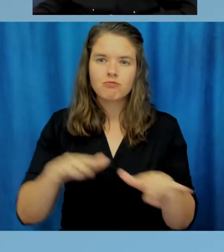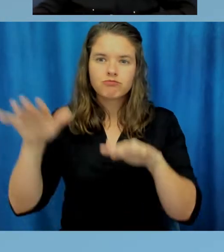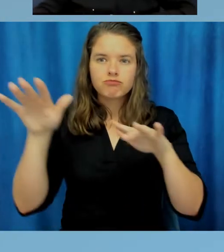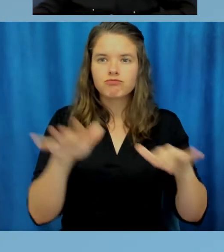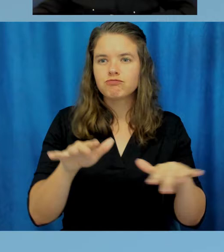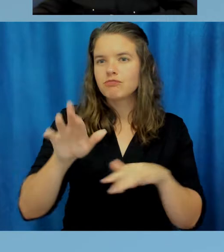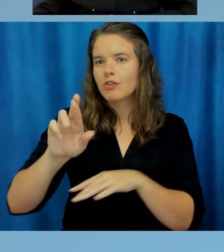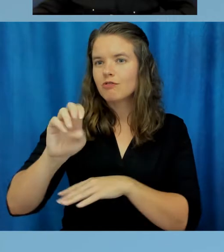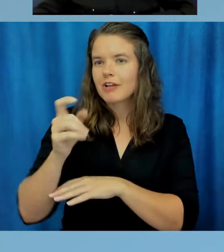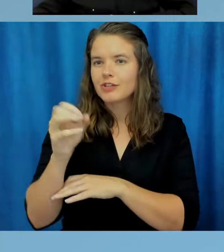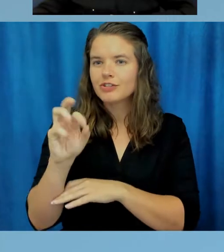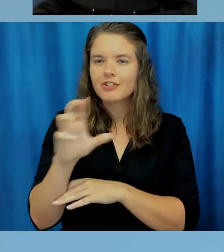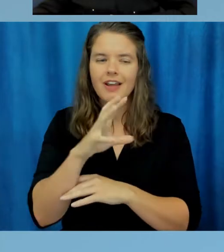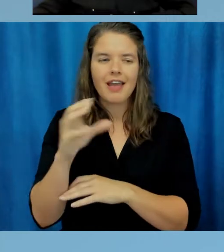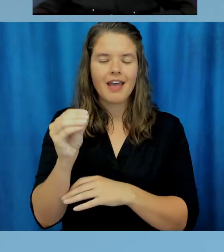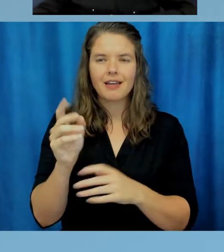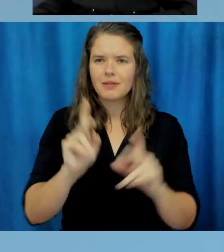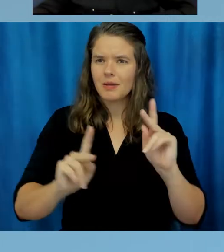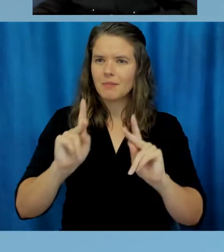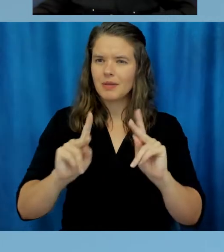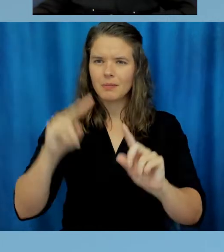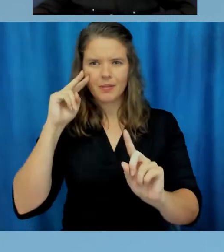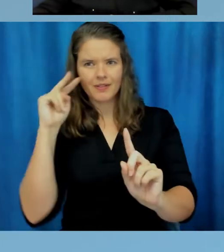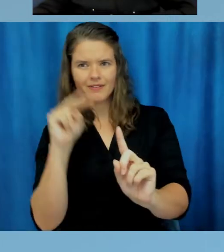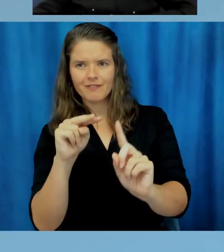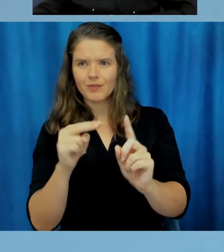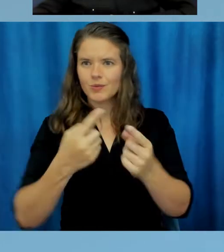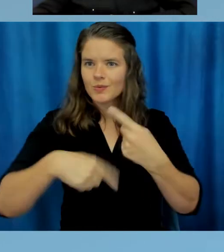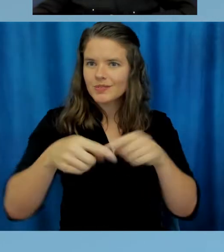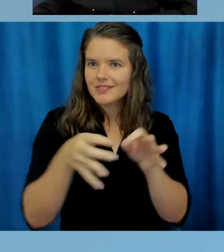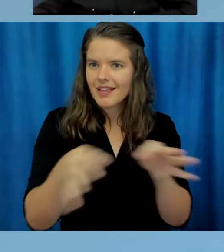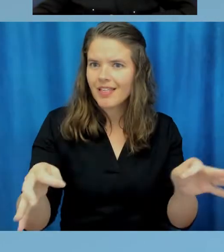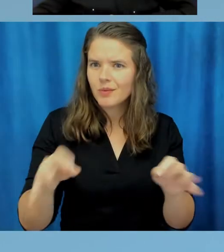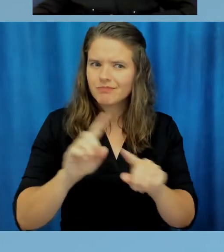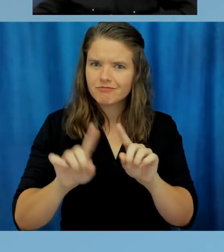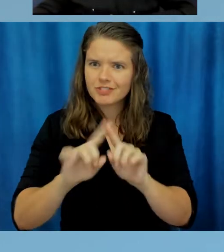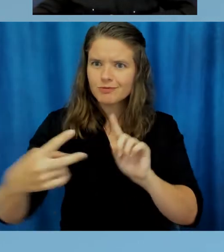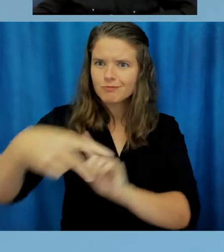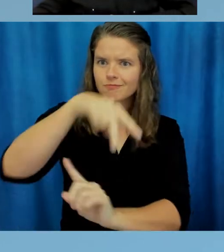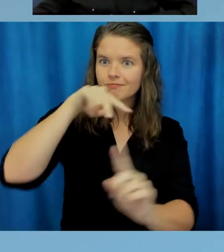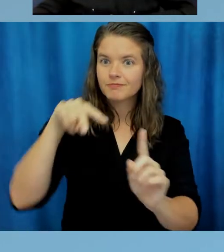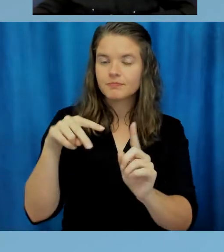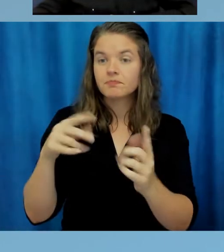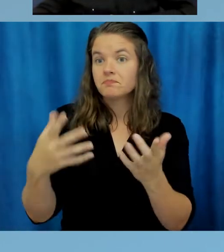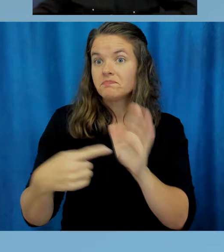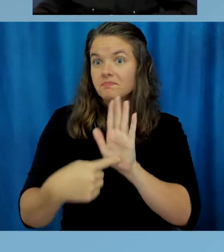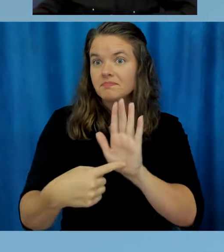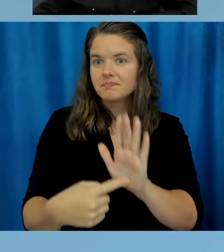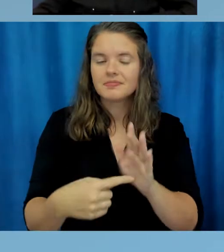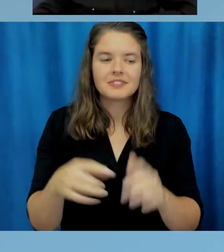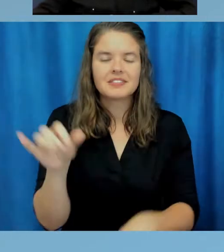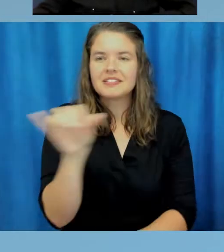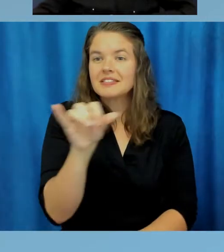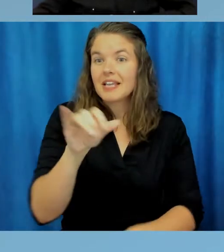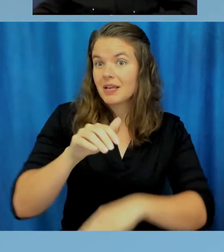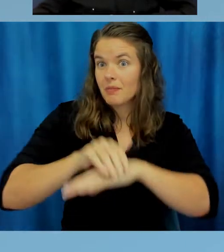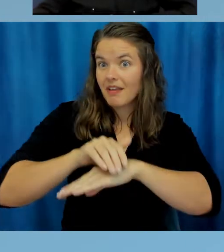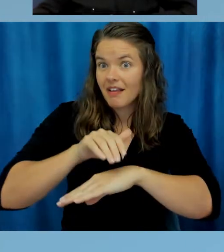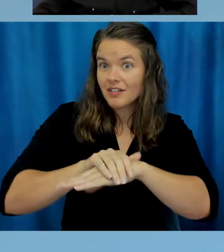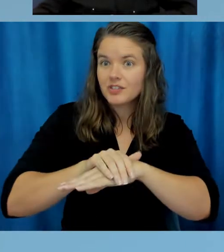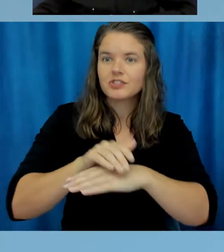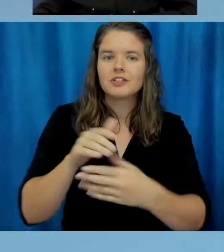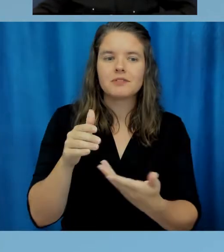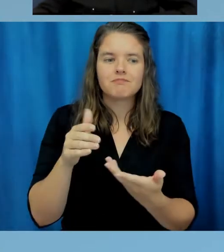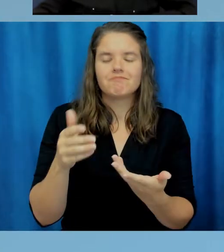that individuals use sign language. So for example, just like in English, a senior citizen's